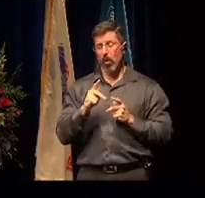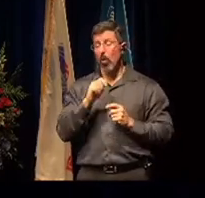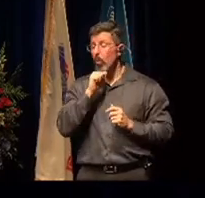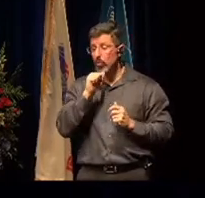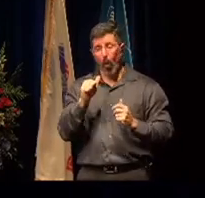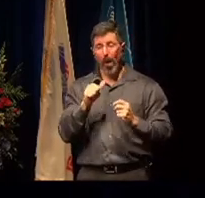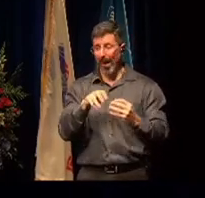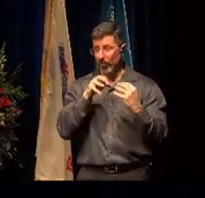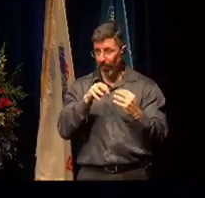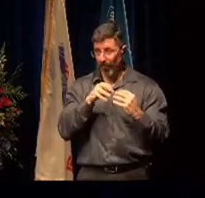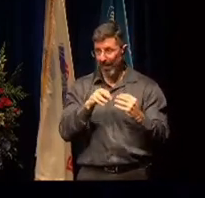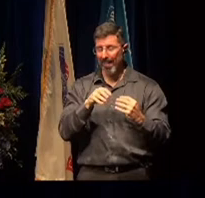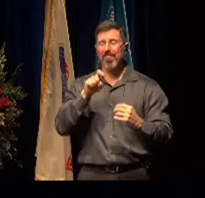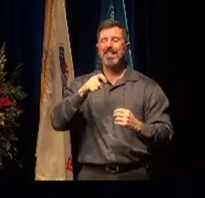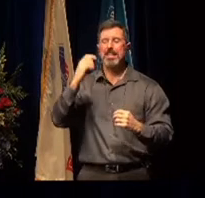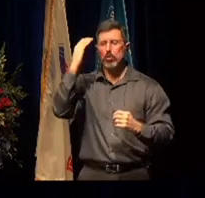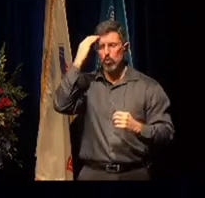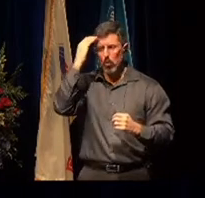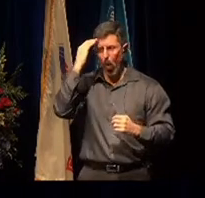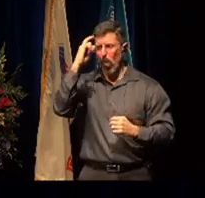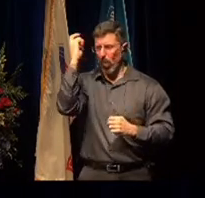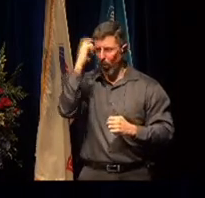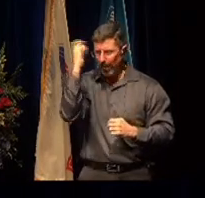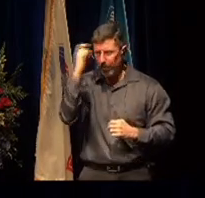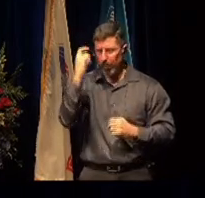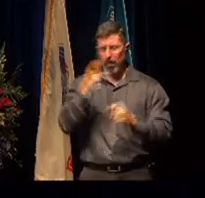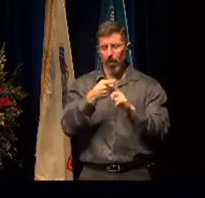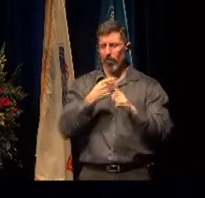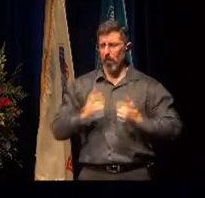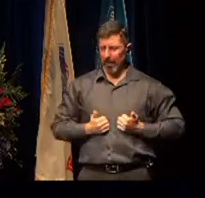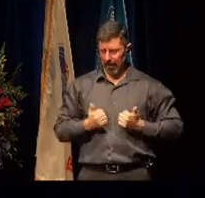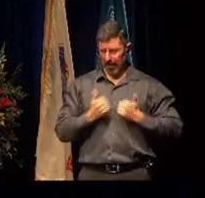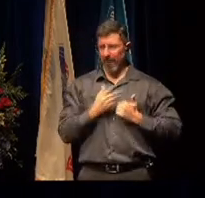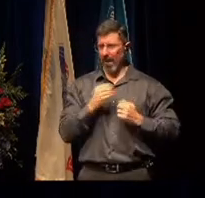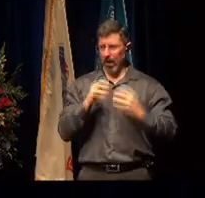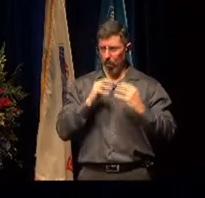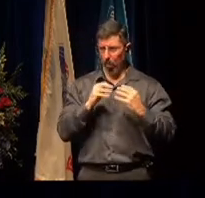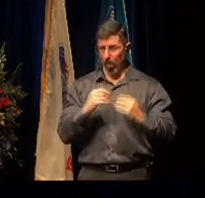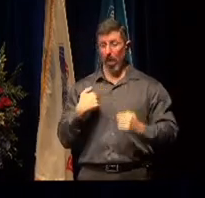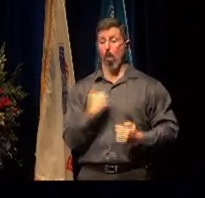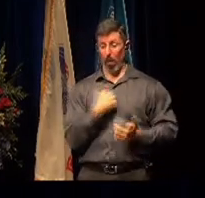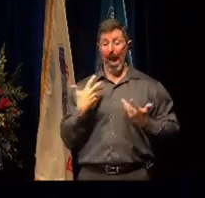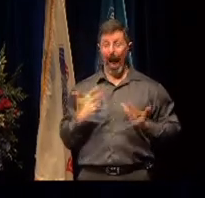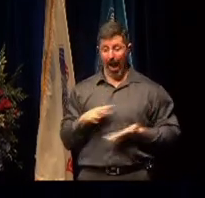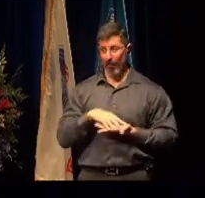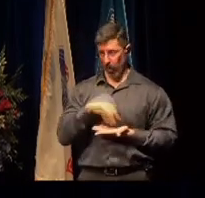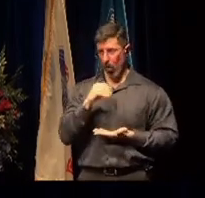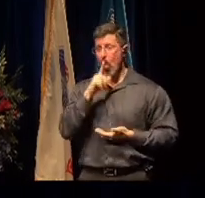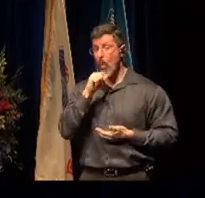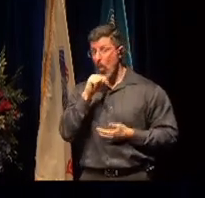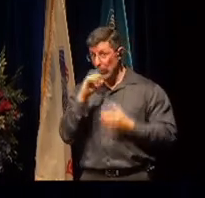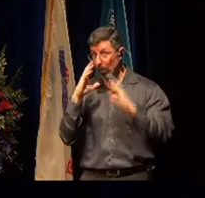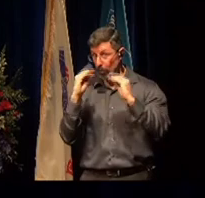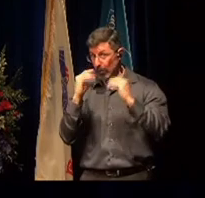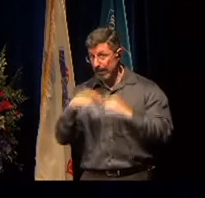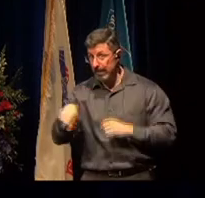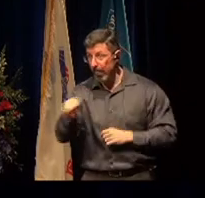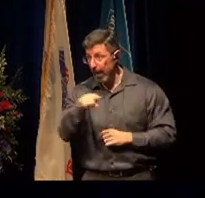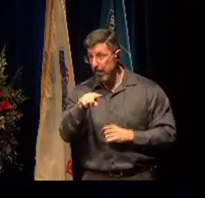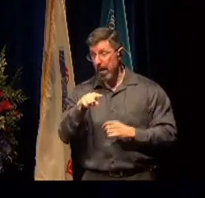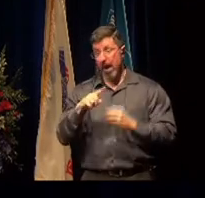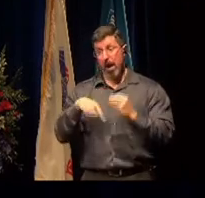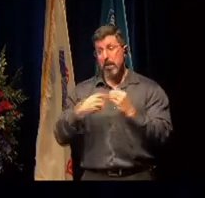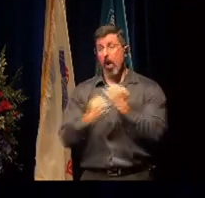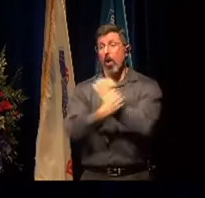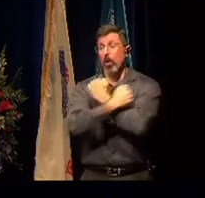know it. They need the wisdom life and war have taught us. Who will teach them about loving others more than self, if